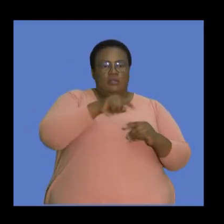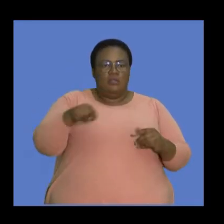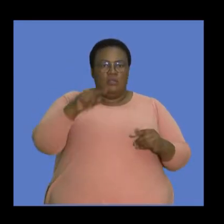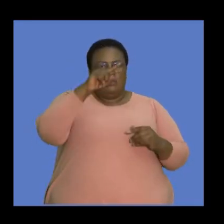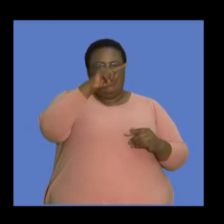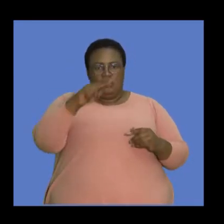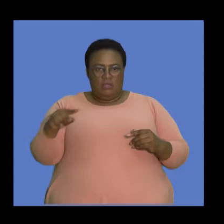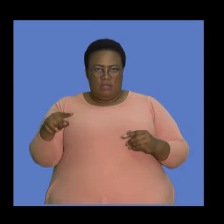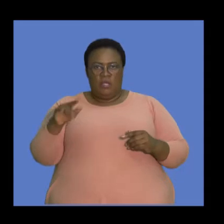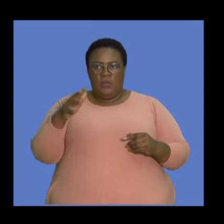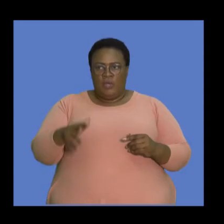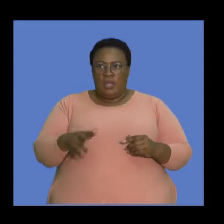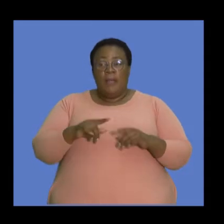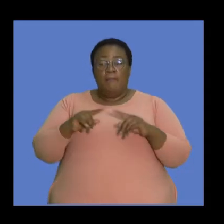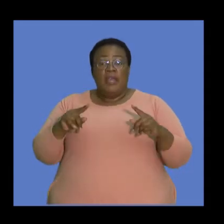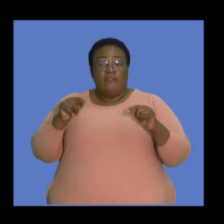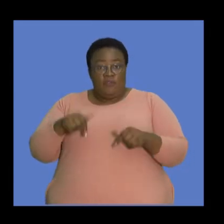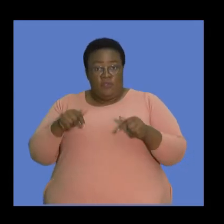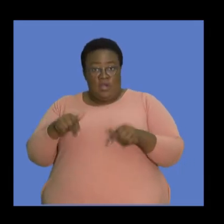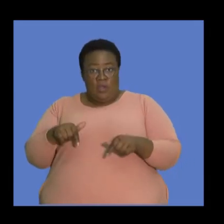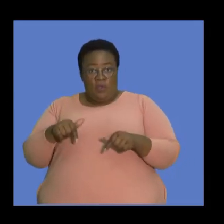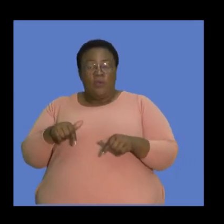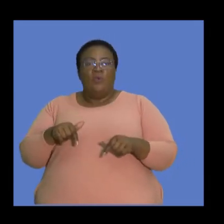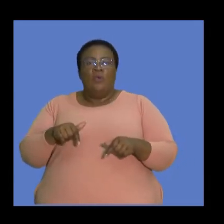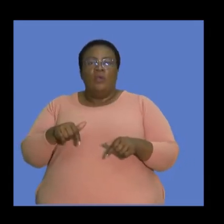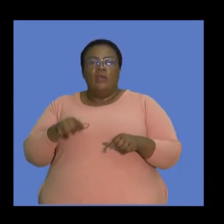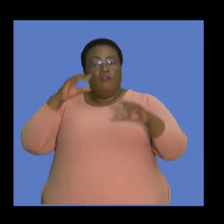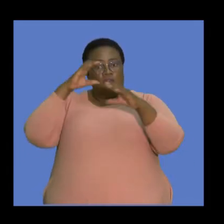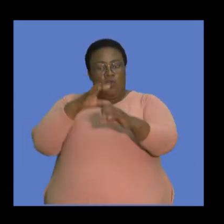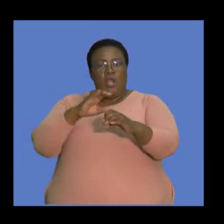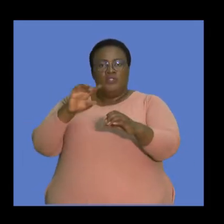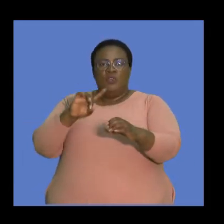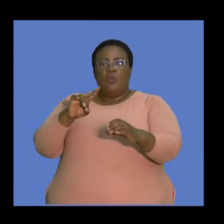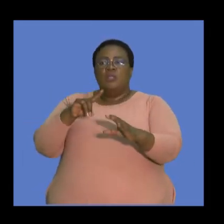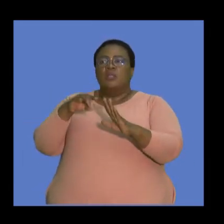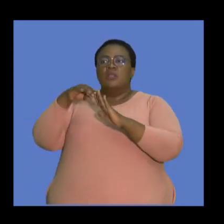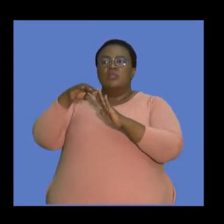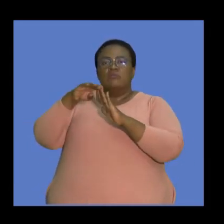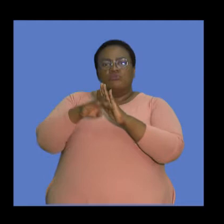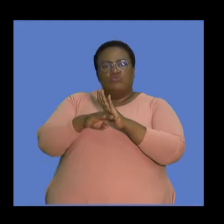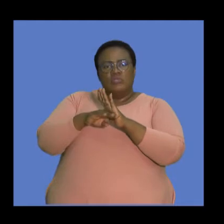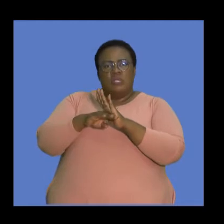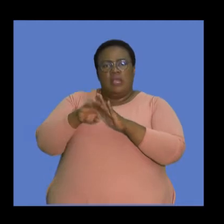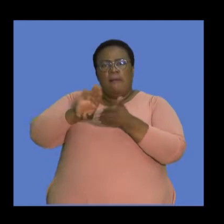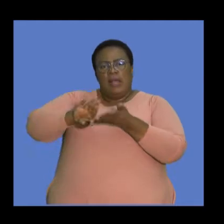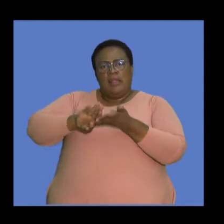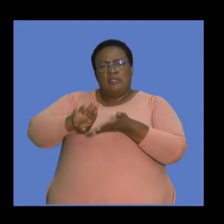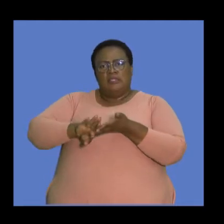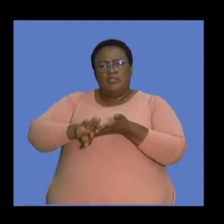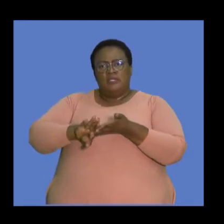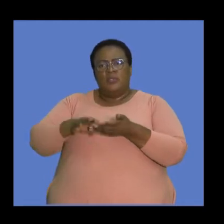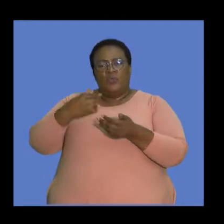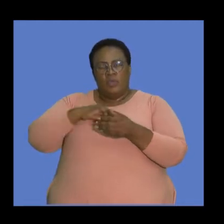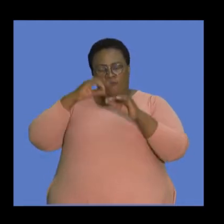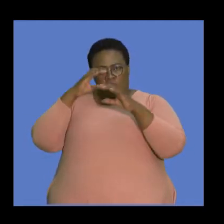now our main focus is on reducing balance. When you talk about the concept of sinking fund, we